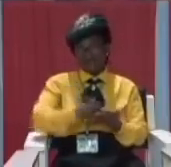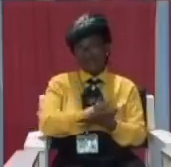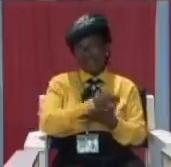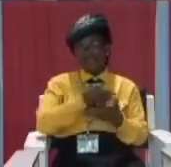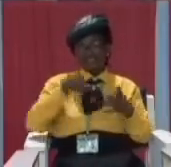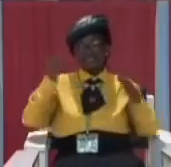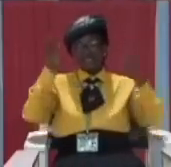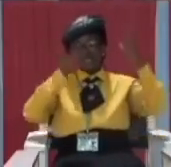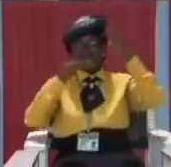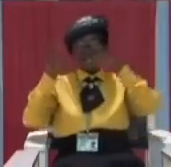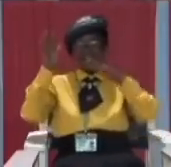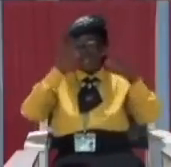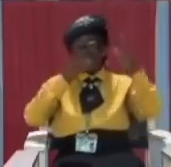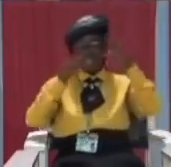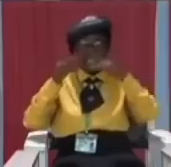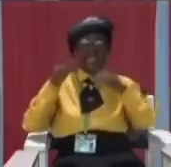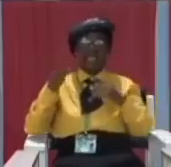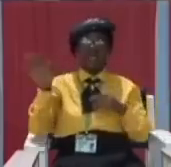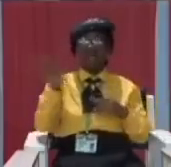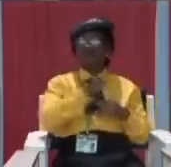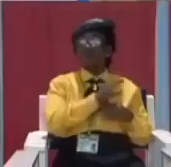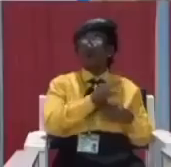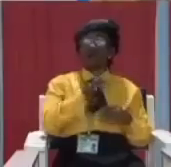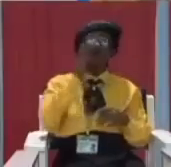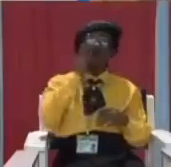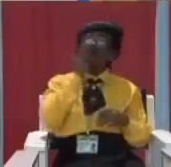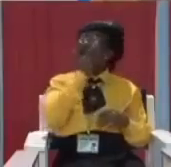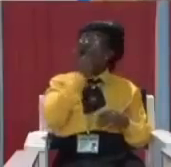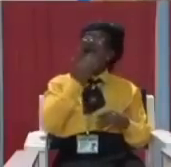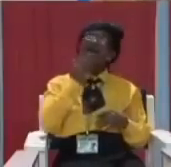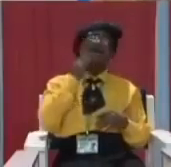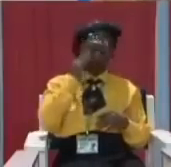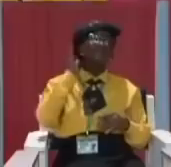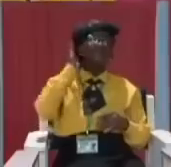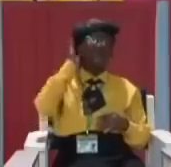will perform extraordinary miracles.